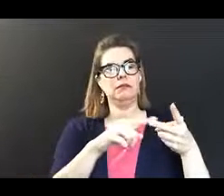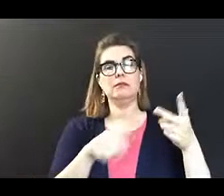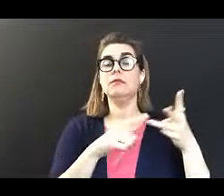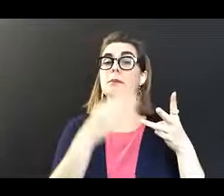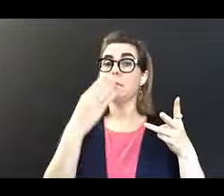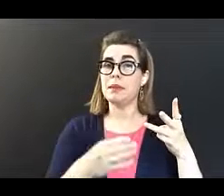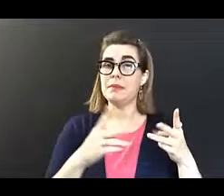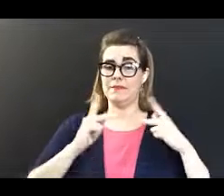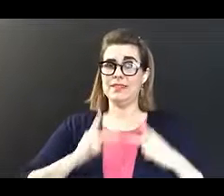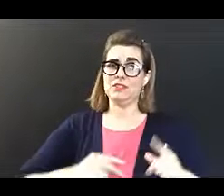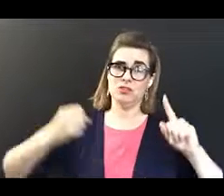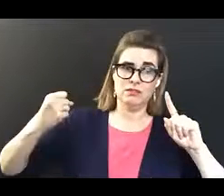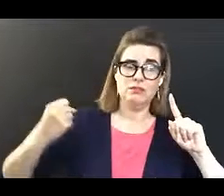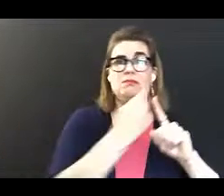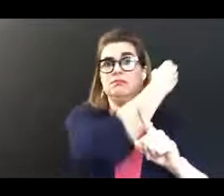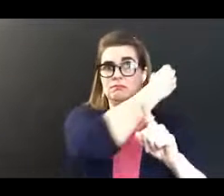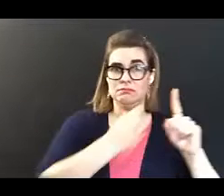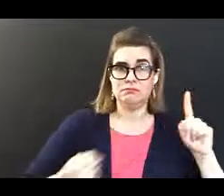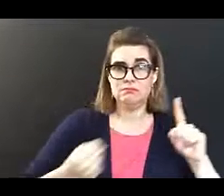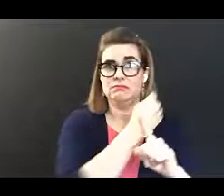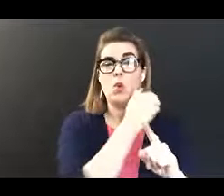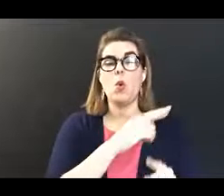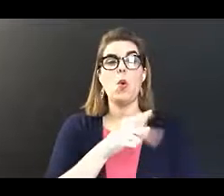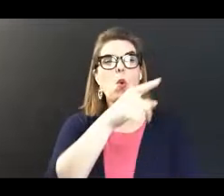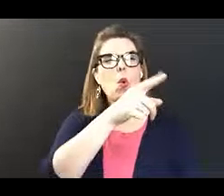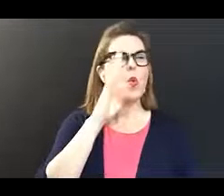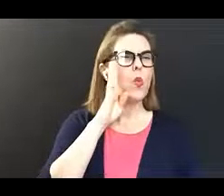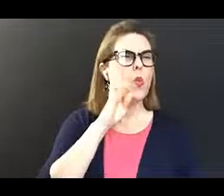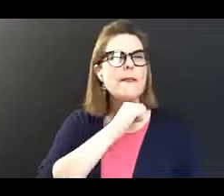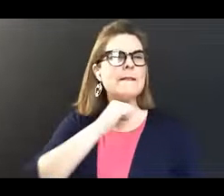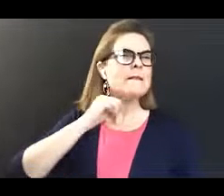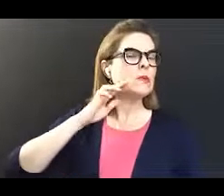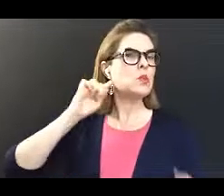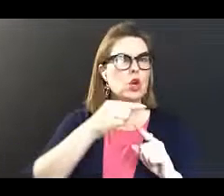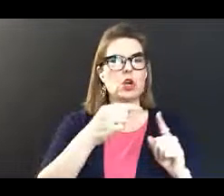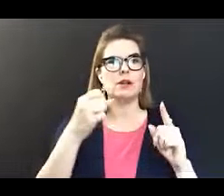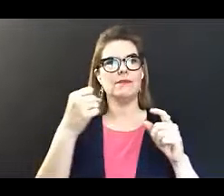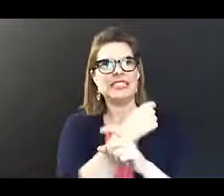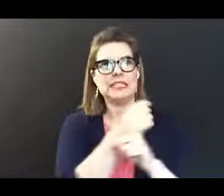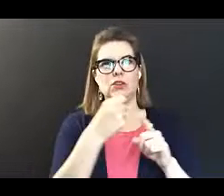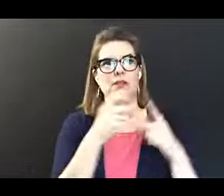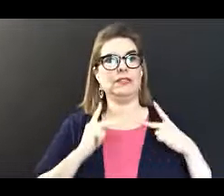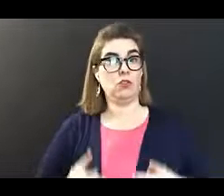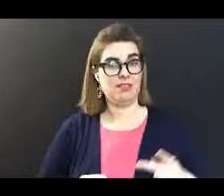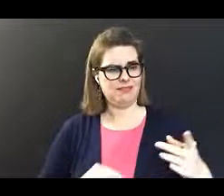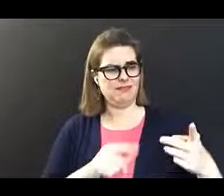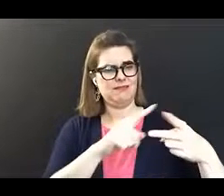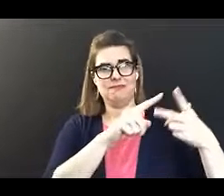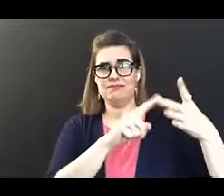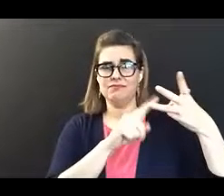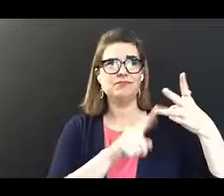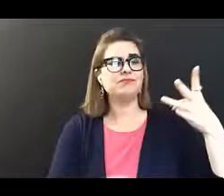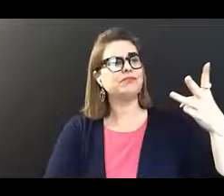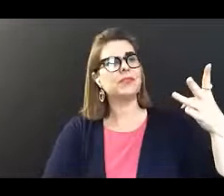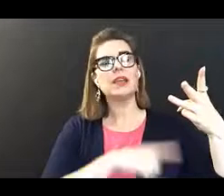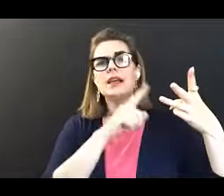where somebody is physically harming somebody or threatening to physically harm somebody. What do you do in those situations? And there's just so